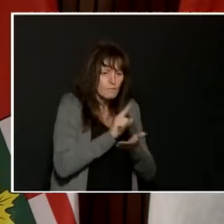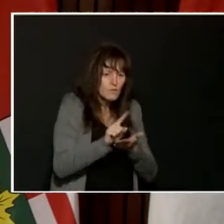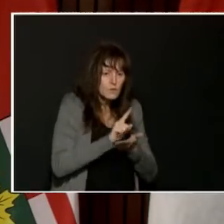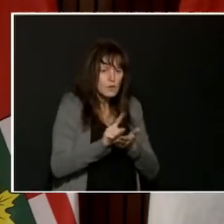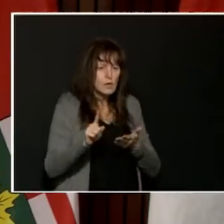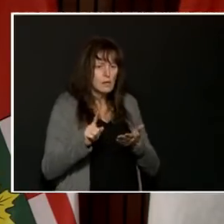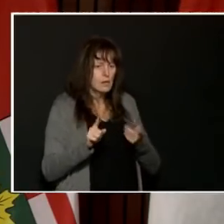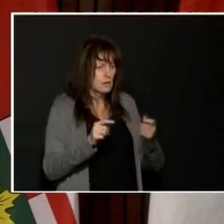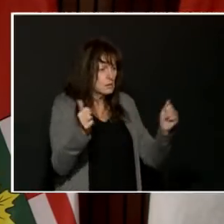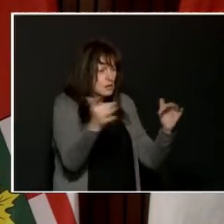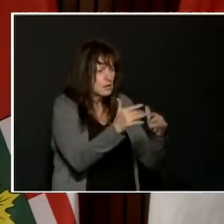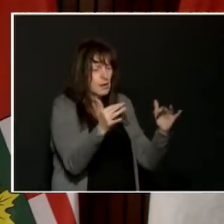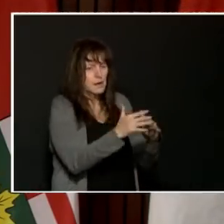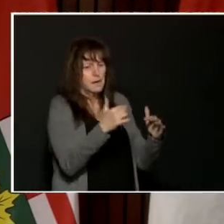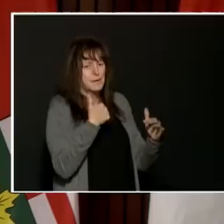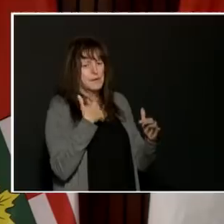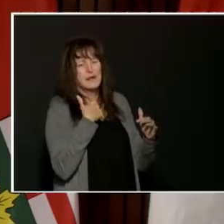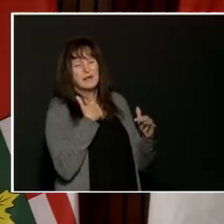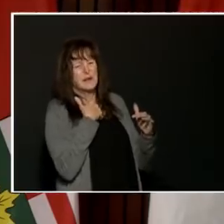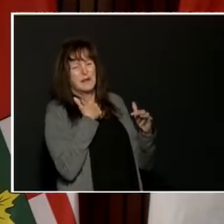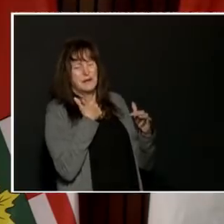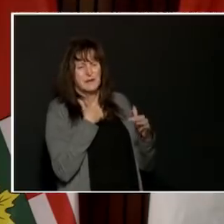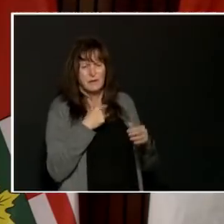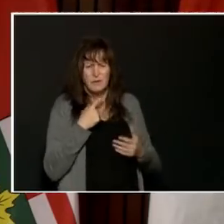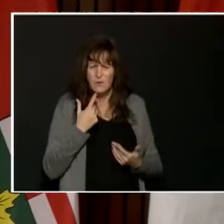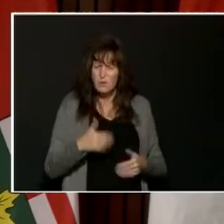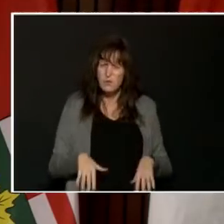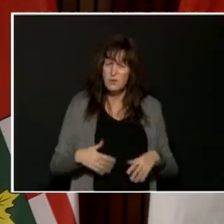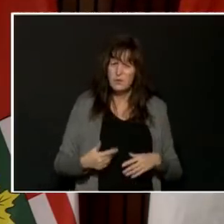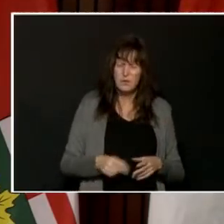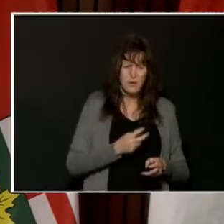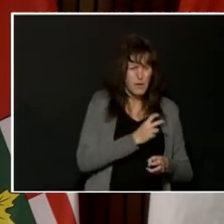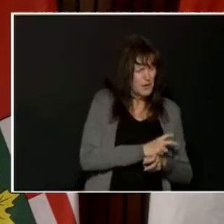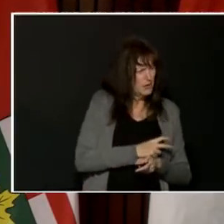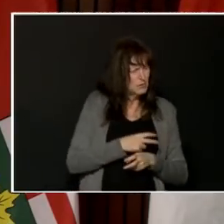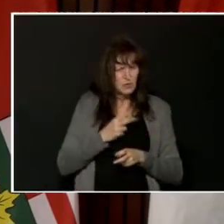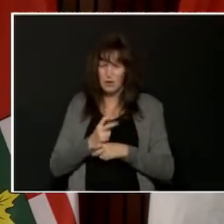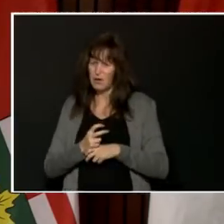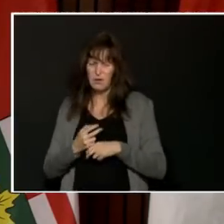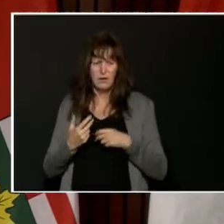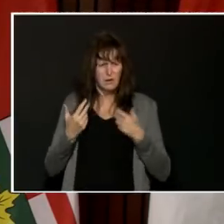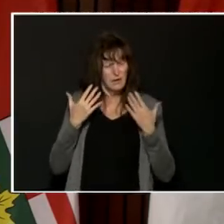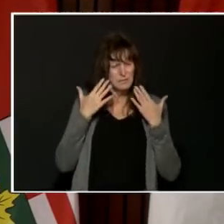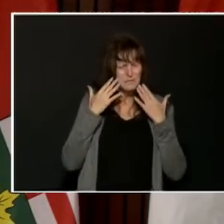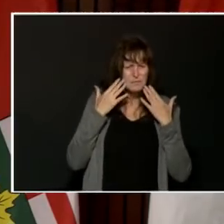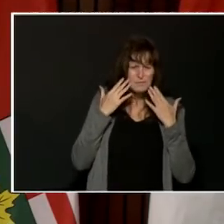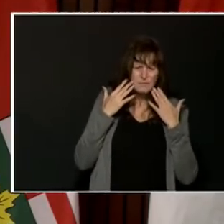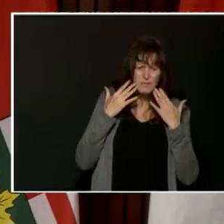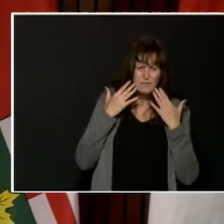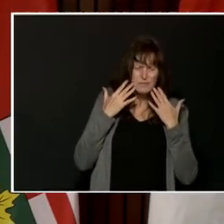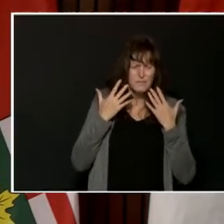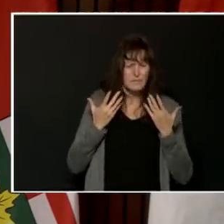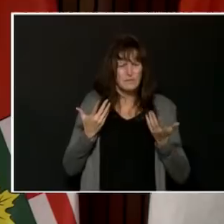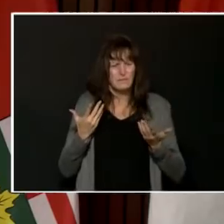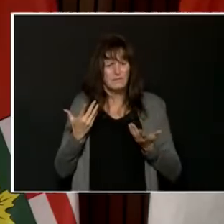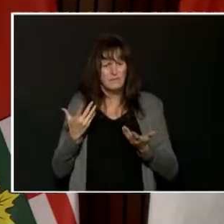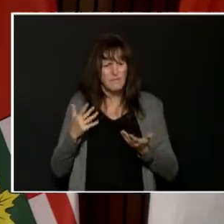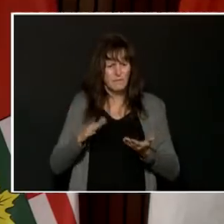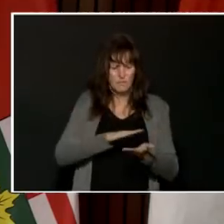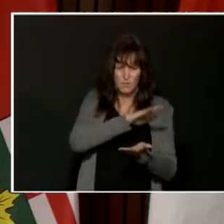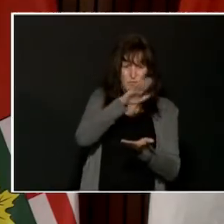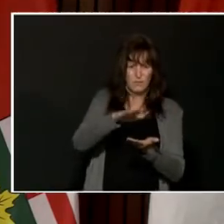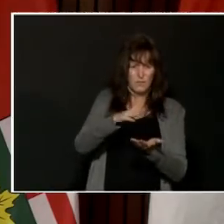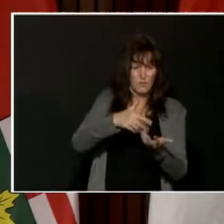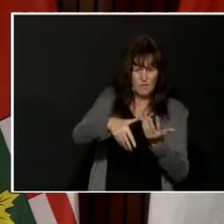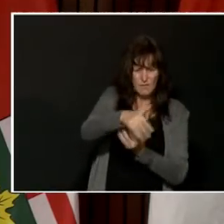and not go in. I understand that. But I think anything we can do to reduce, at a societal level, reduce crowded places is